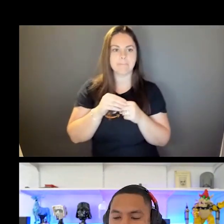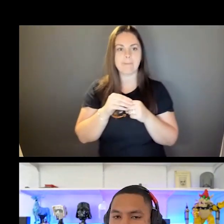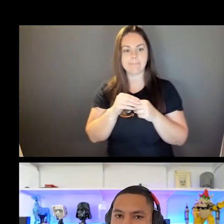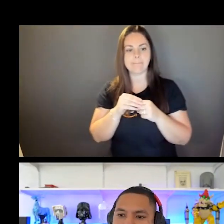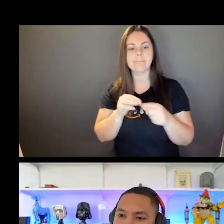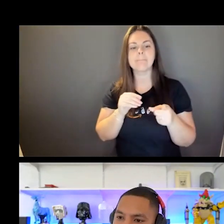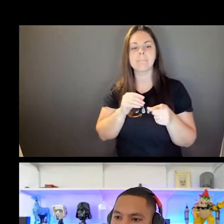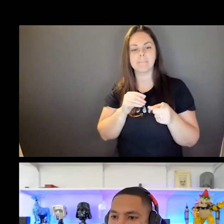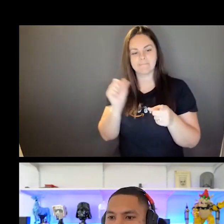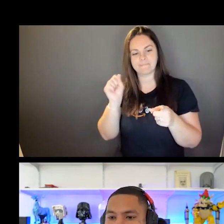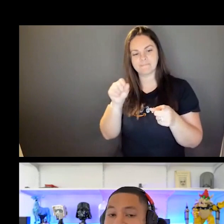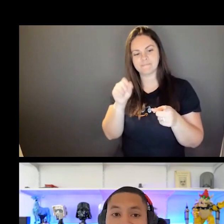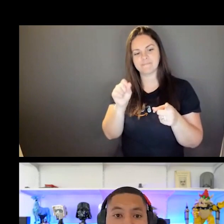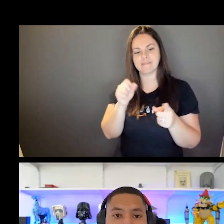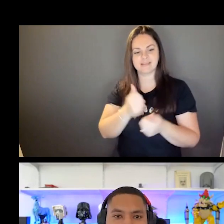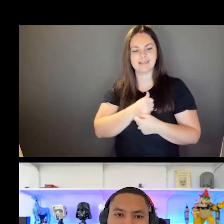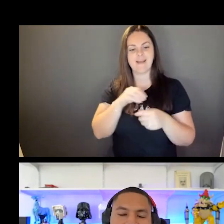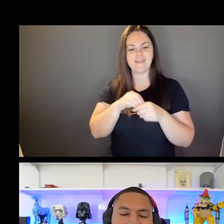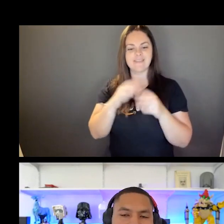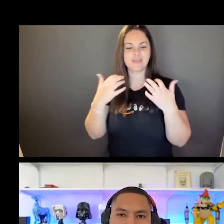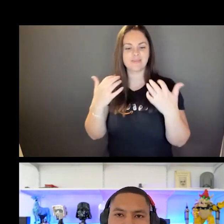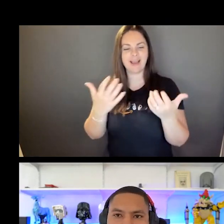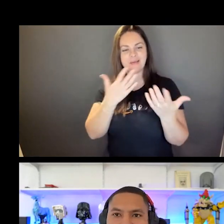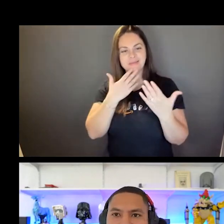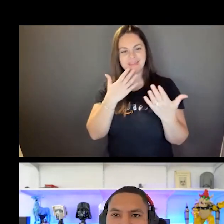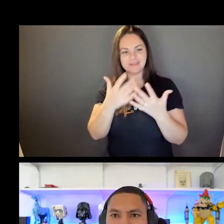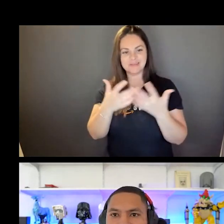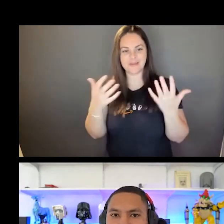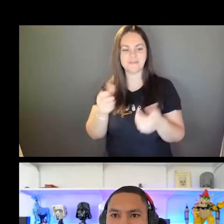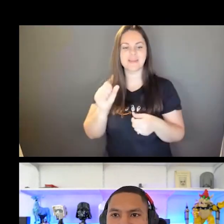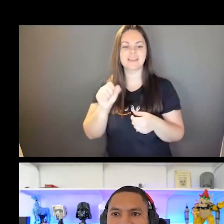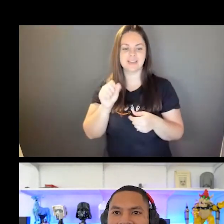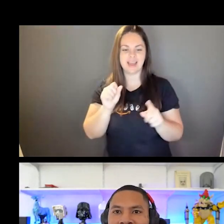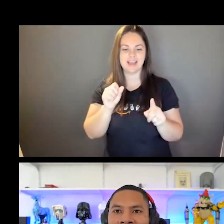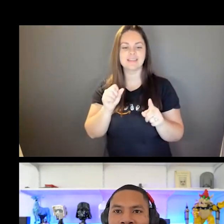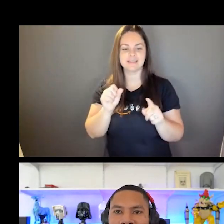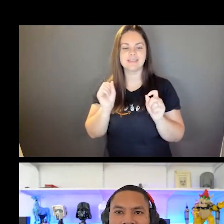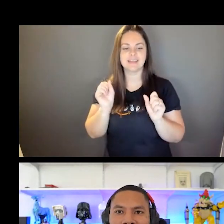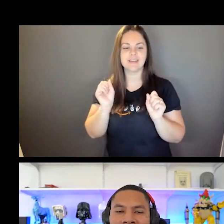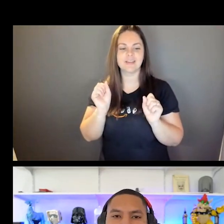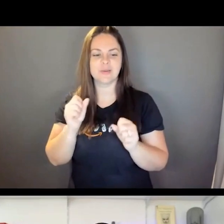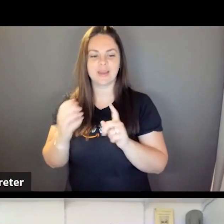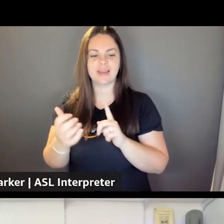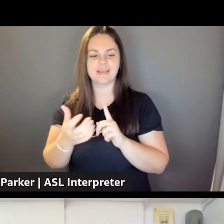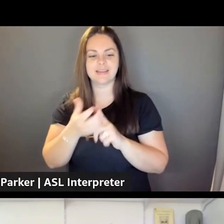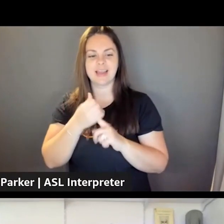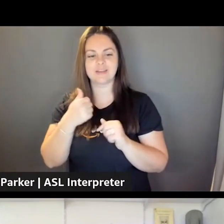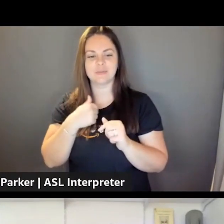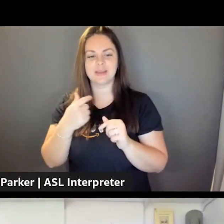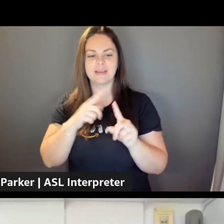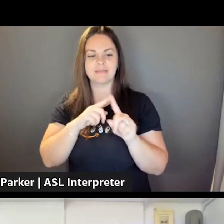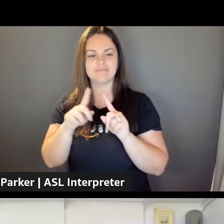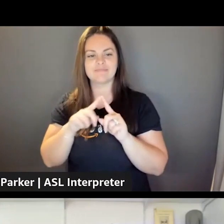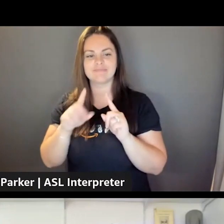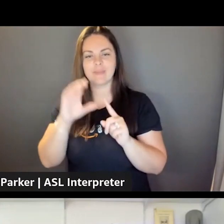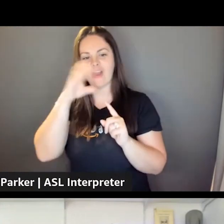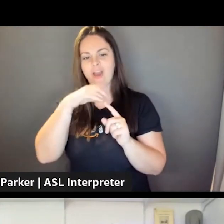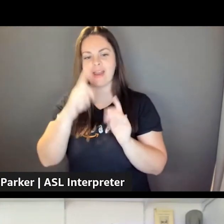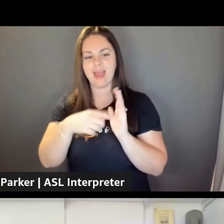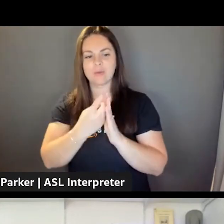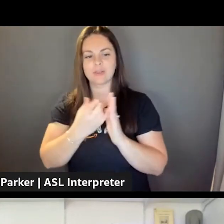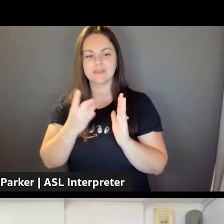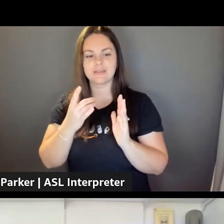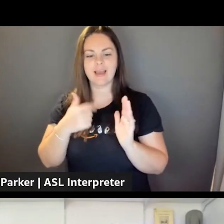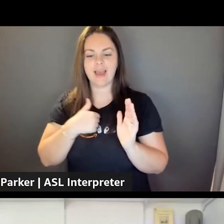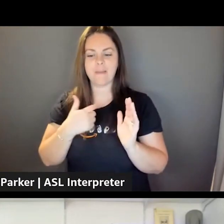love in the crowd. Thank you so much. Yeah, you can catch me at odd hours. I live an asynchronous lifestyle, as I like to say.